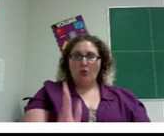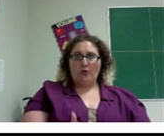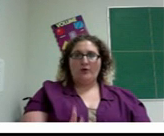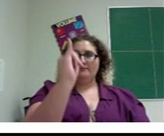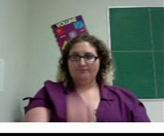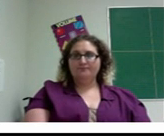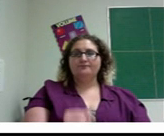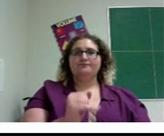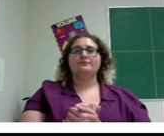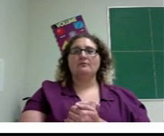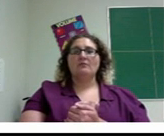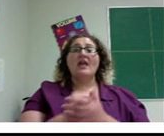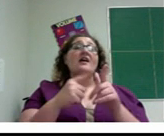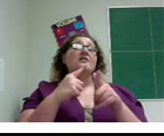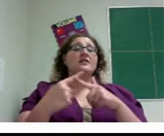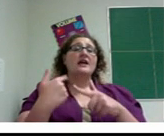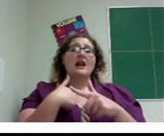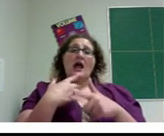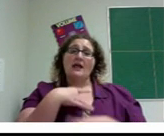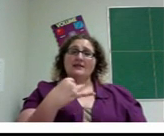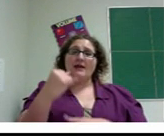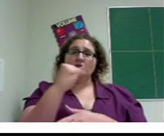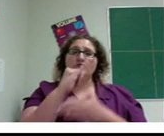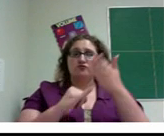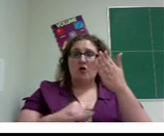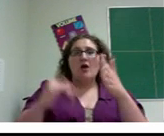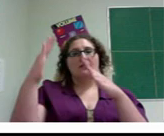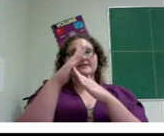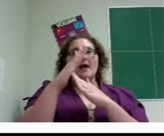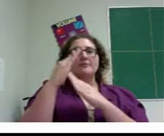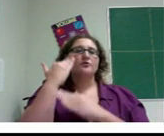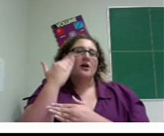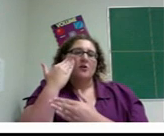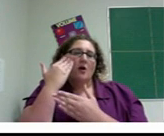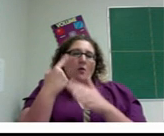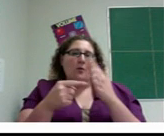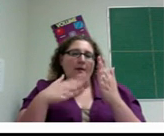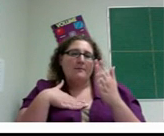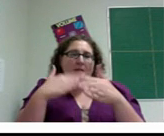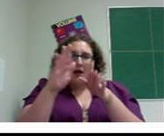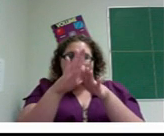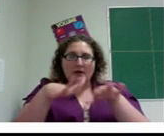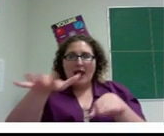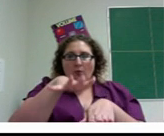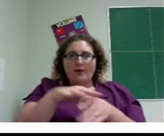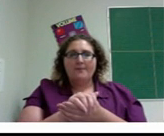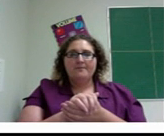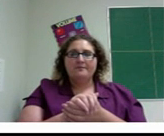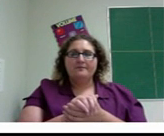I like to draw the top in, so that way I know what I'm working with. So I'm going to make my